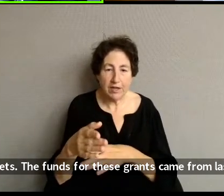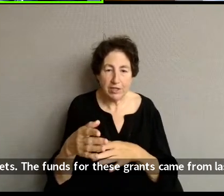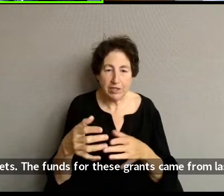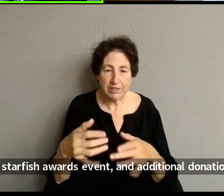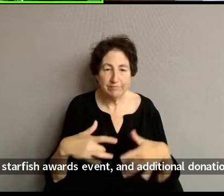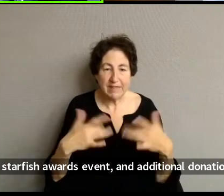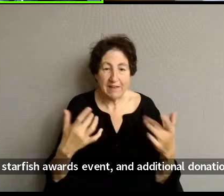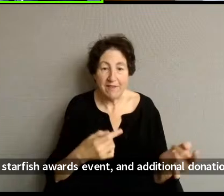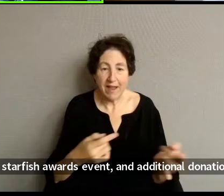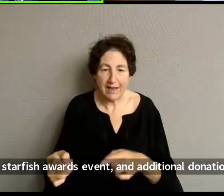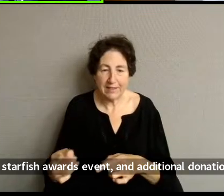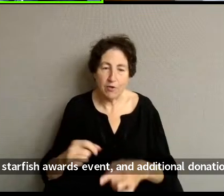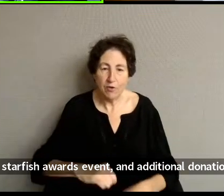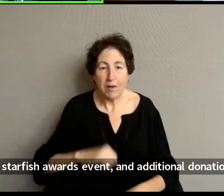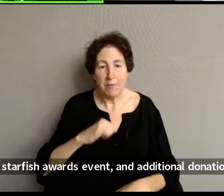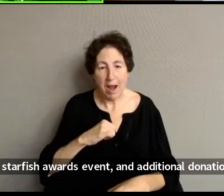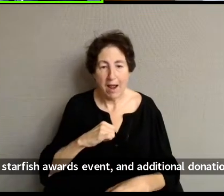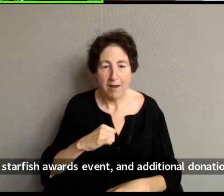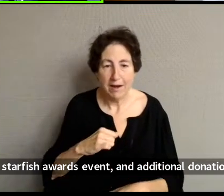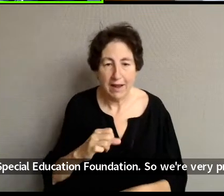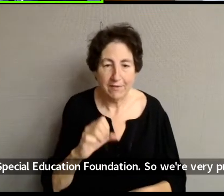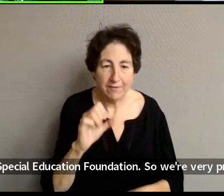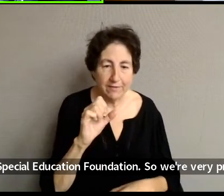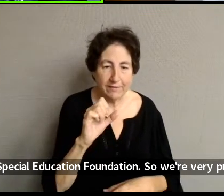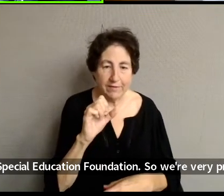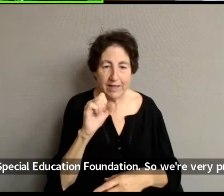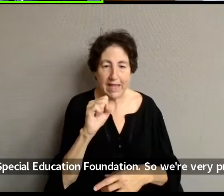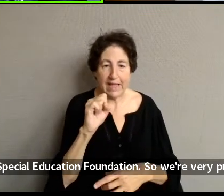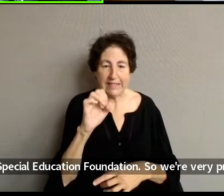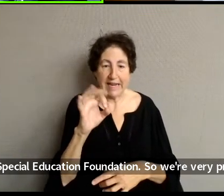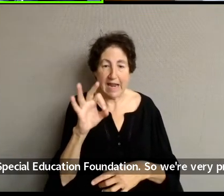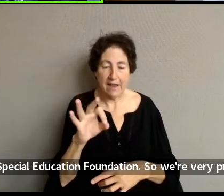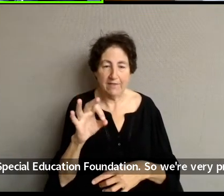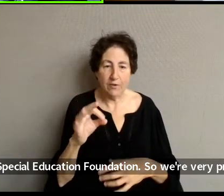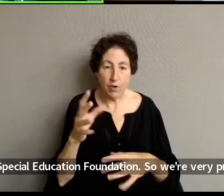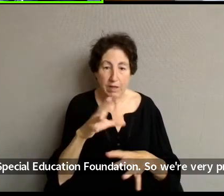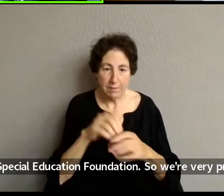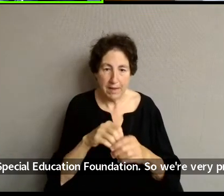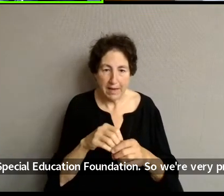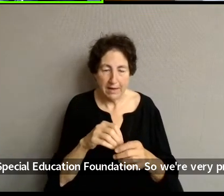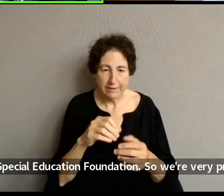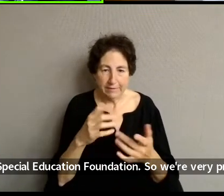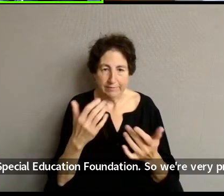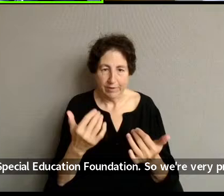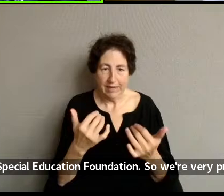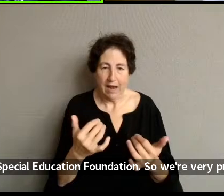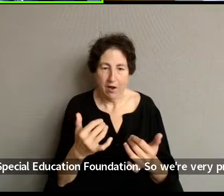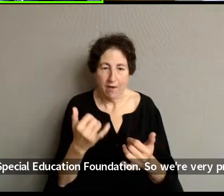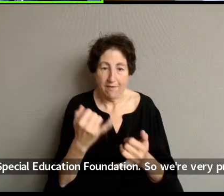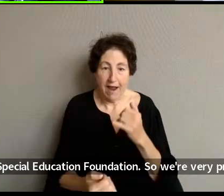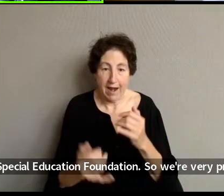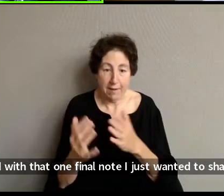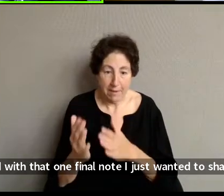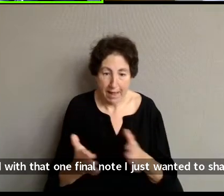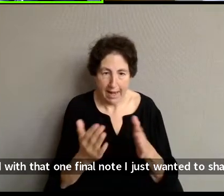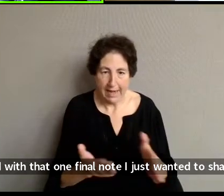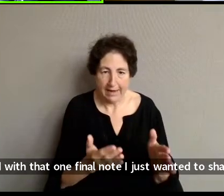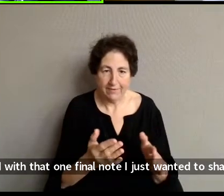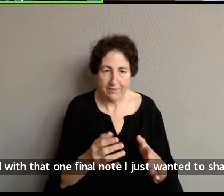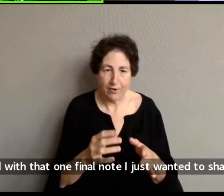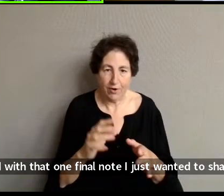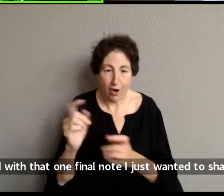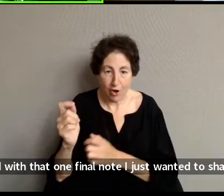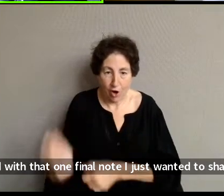Education Foundation. So we're very proud with that. One final note I just wanted to share with you, we're in the midst of our final planning for our 22nd annual charity